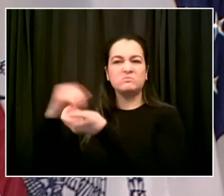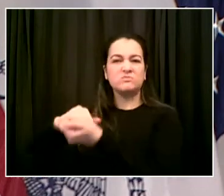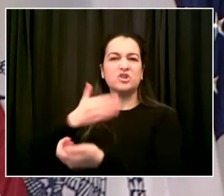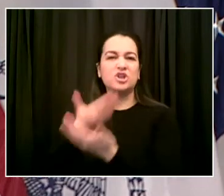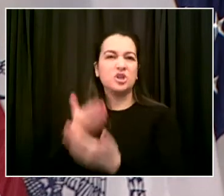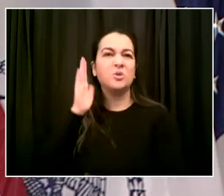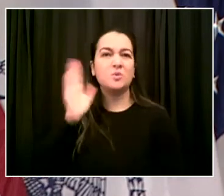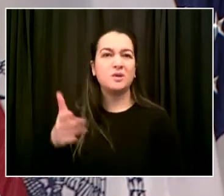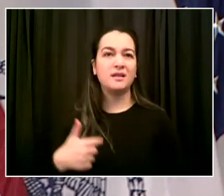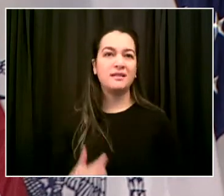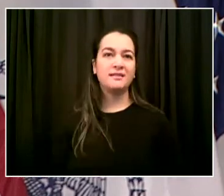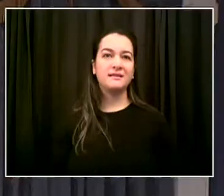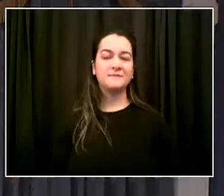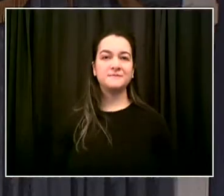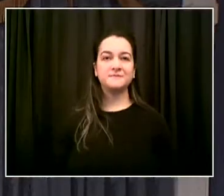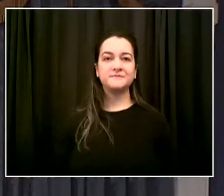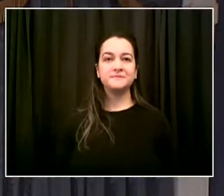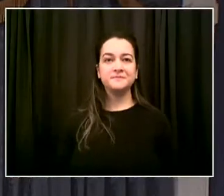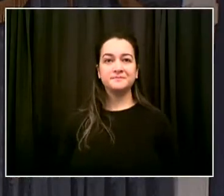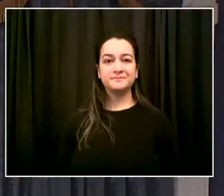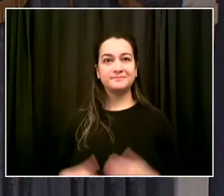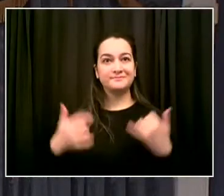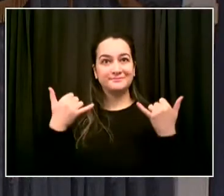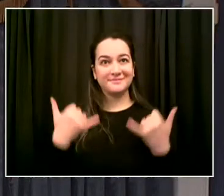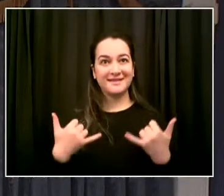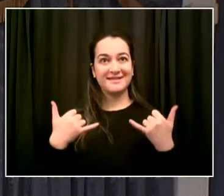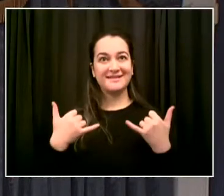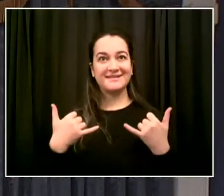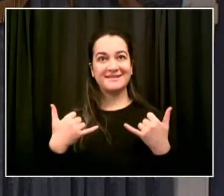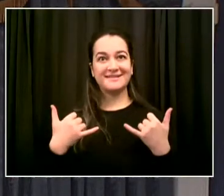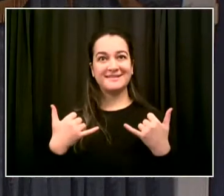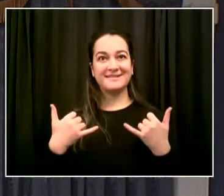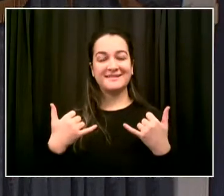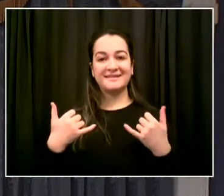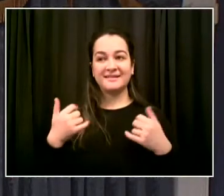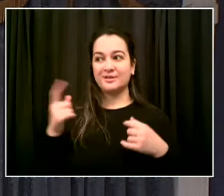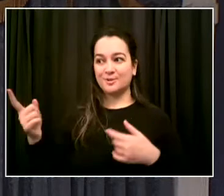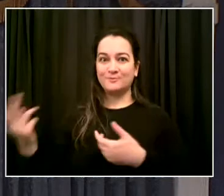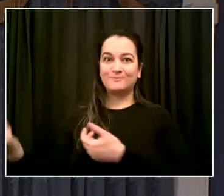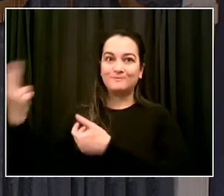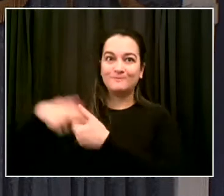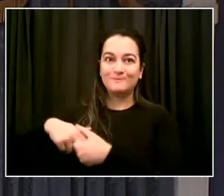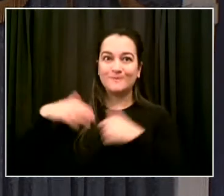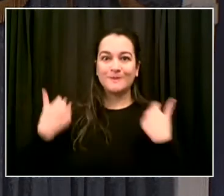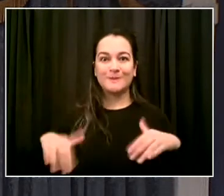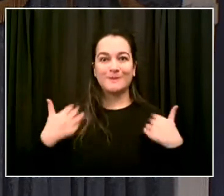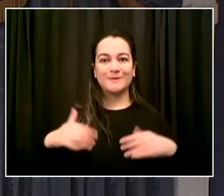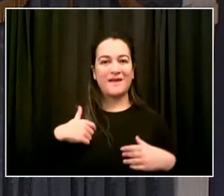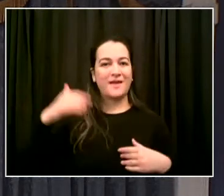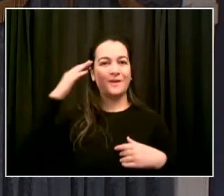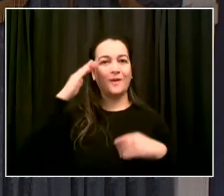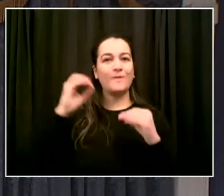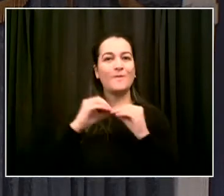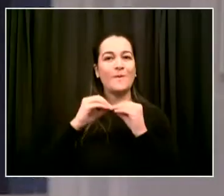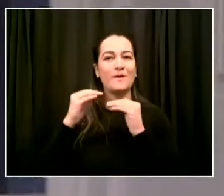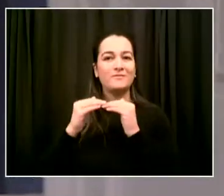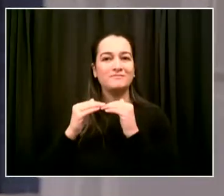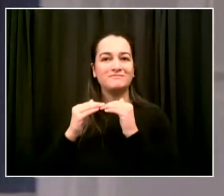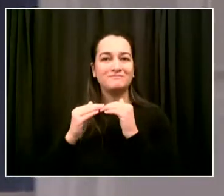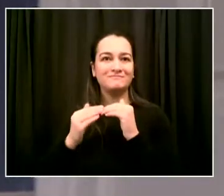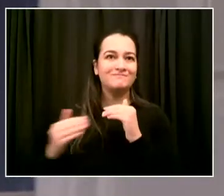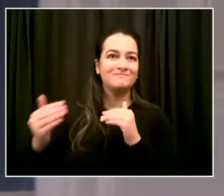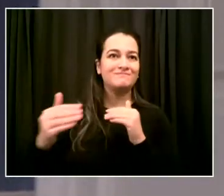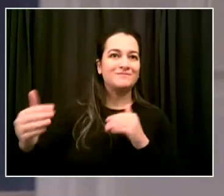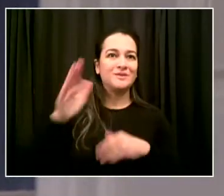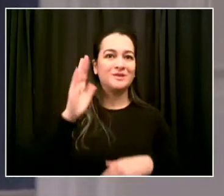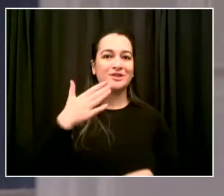first Deputy Commissioner for Department of Transportation, Margaret Forgioni. Thank you very much, Mayor de Blasio and Commissioner Gutman.